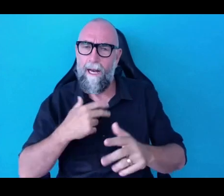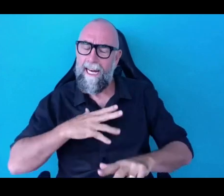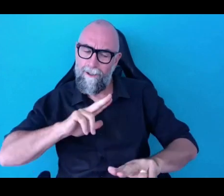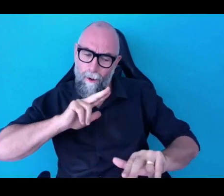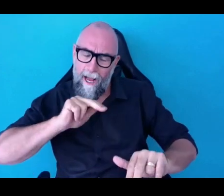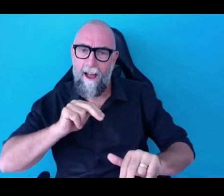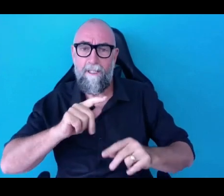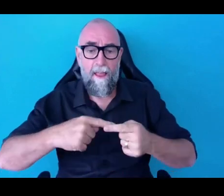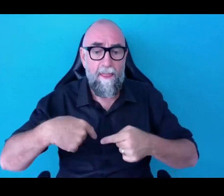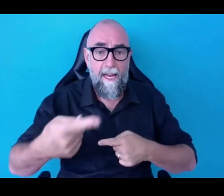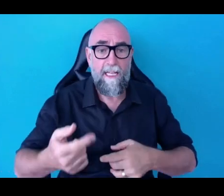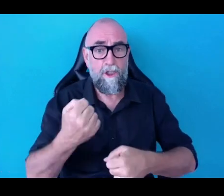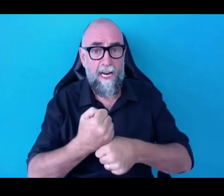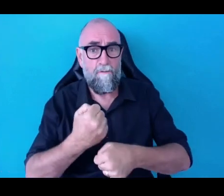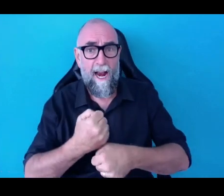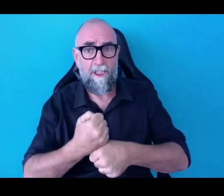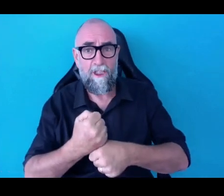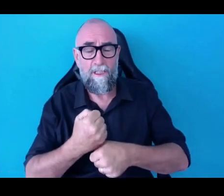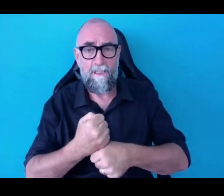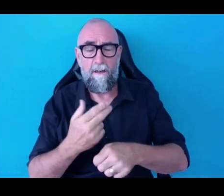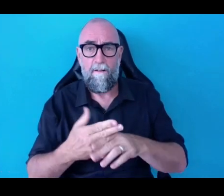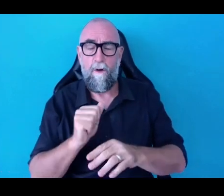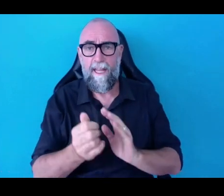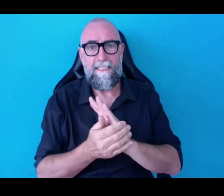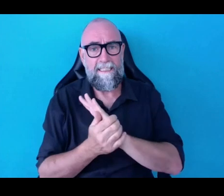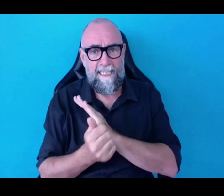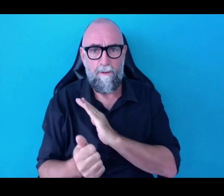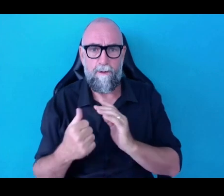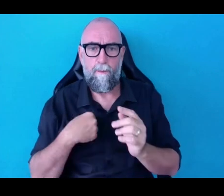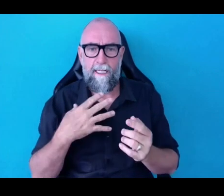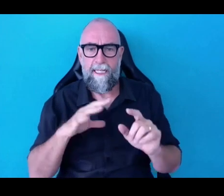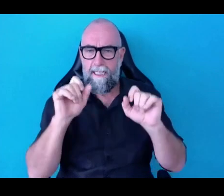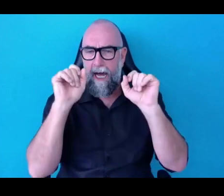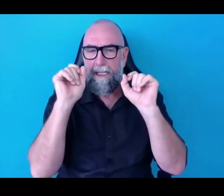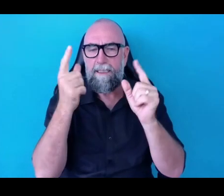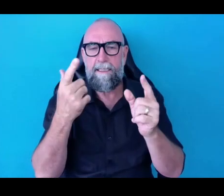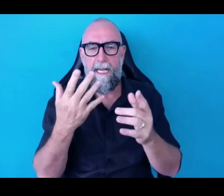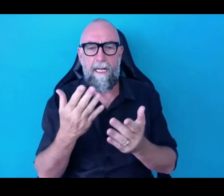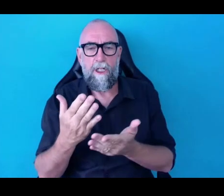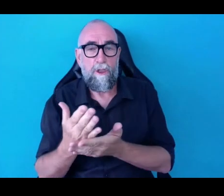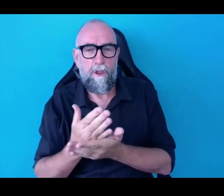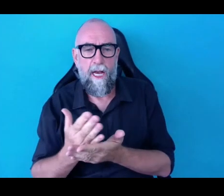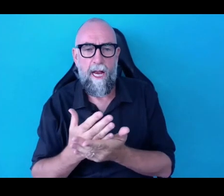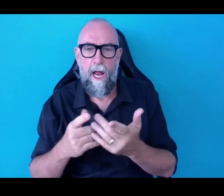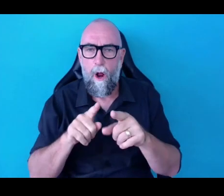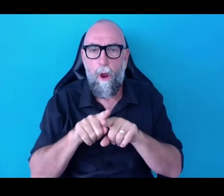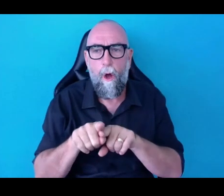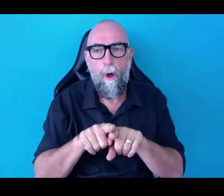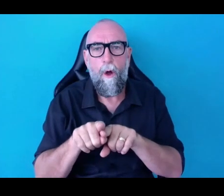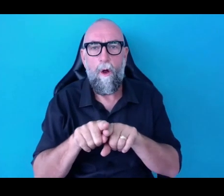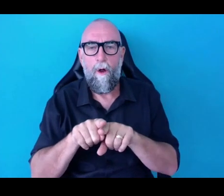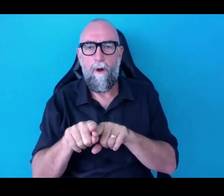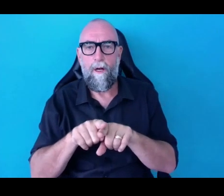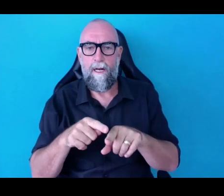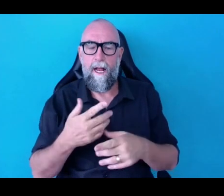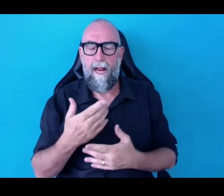and utilise the skills we have in continuing to share and learn. So I just wanted to say that before I started.